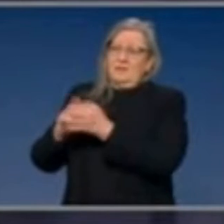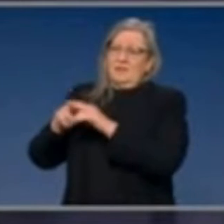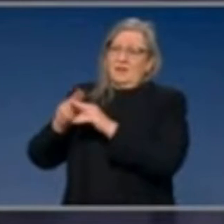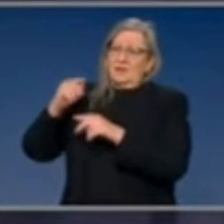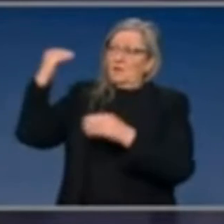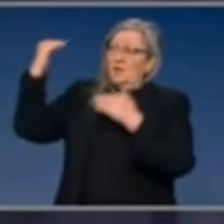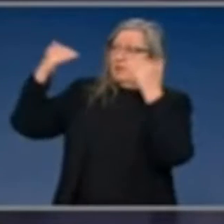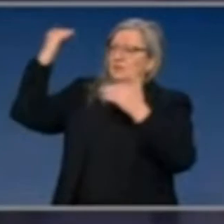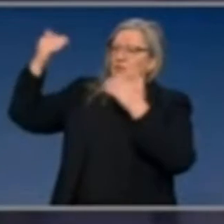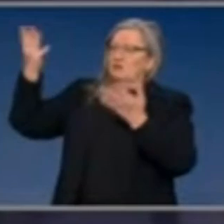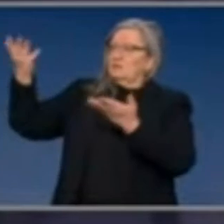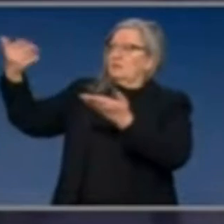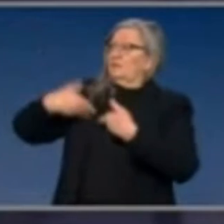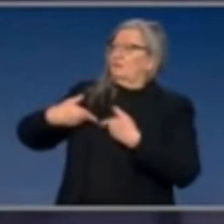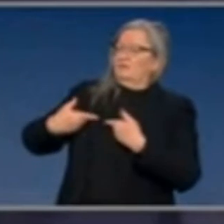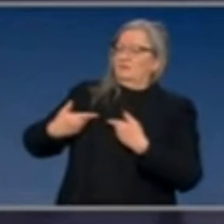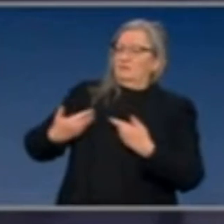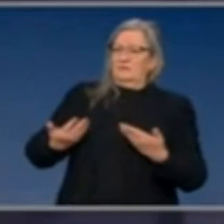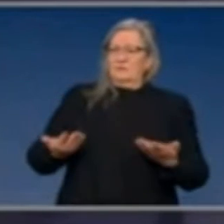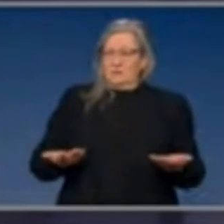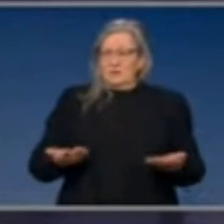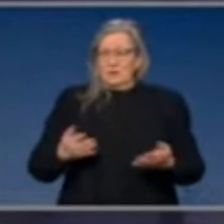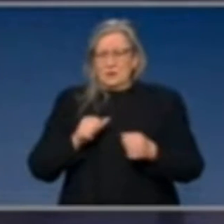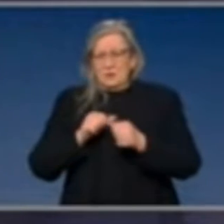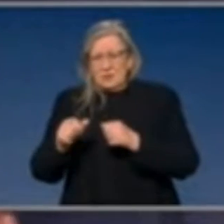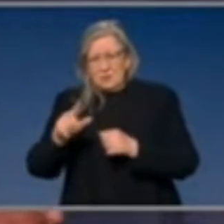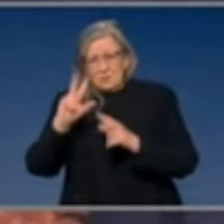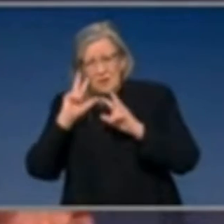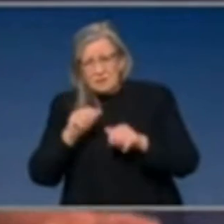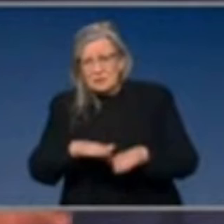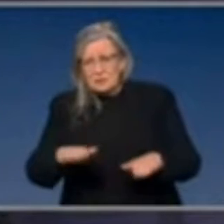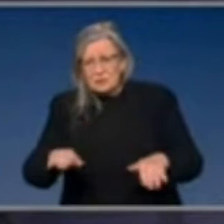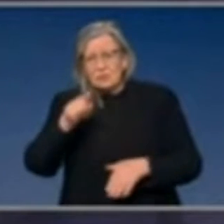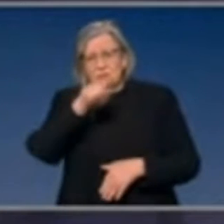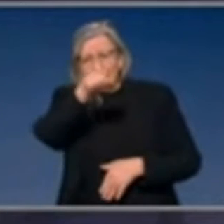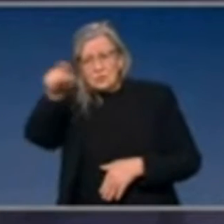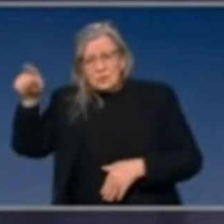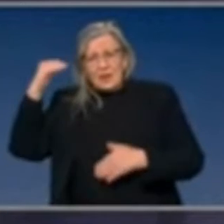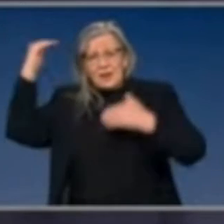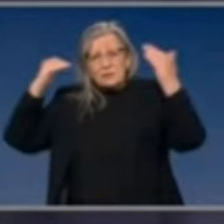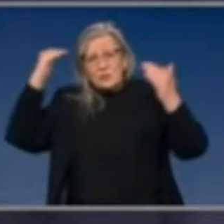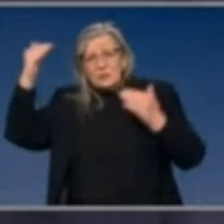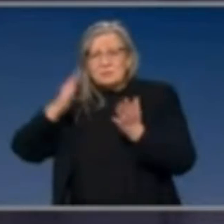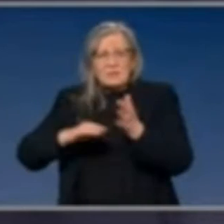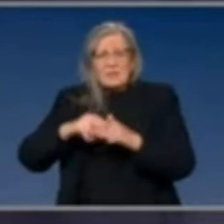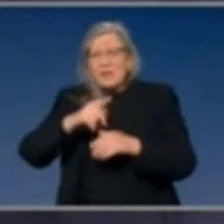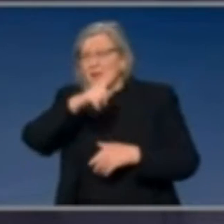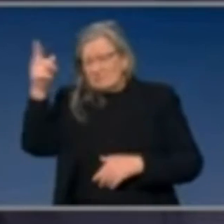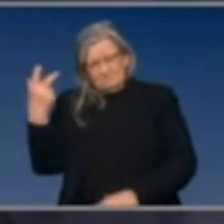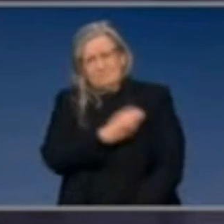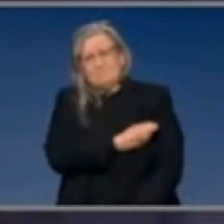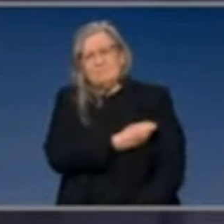the best way to protect your child is to be vaccinated yourself. Secondly, as we've had